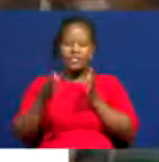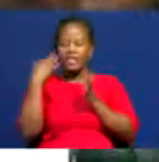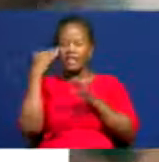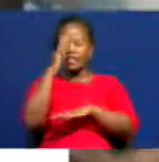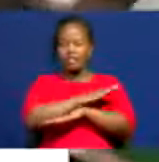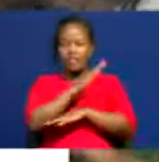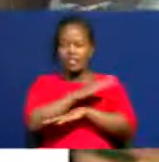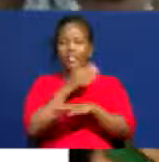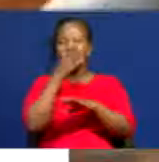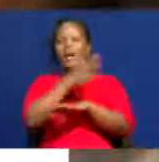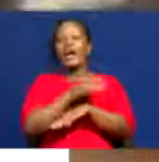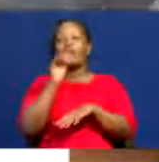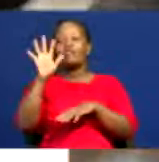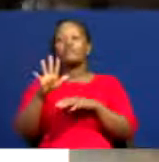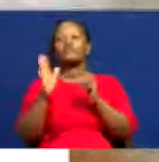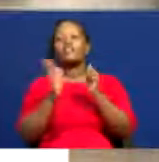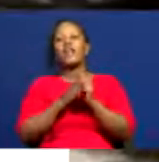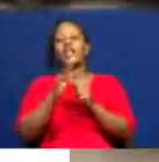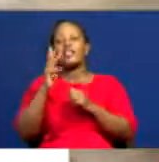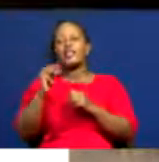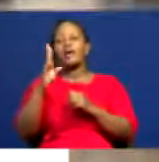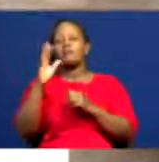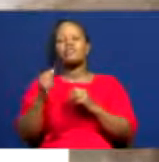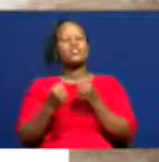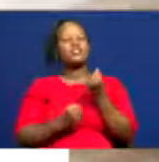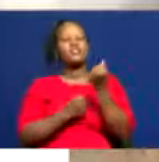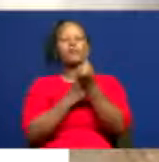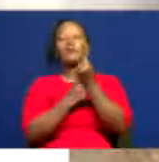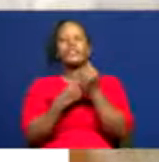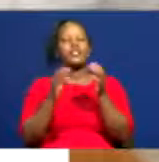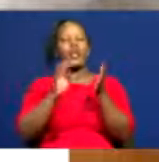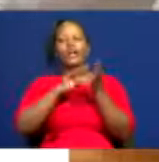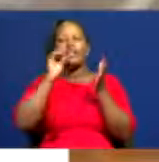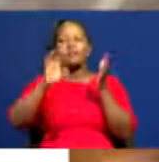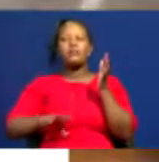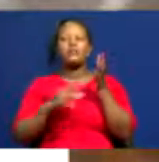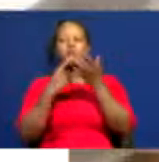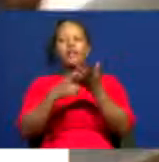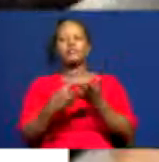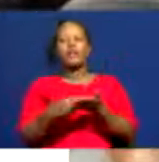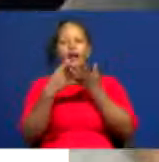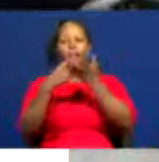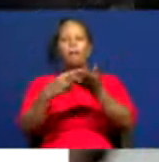members of the county assembly voted in support of her impeachment motion.